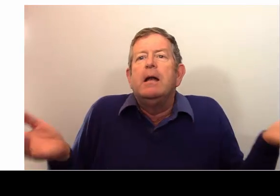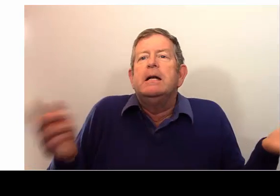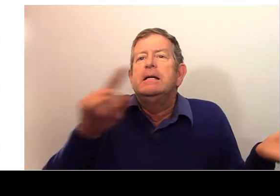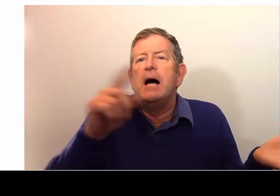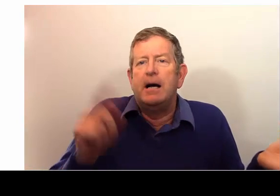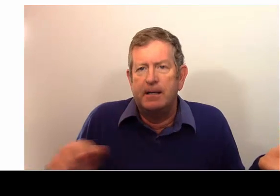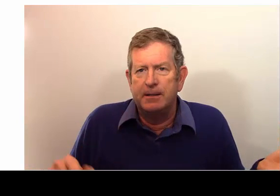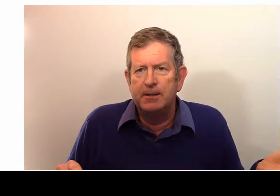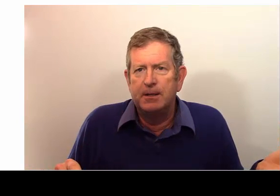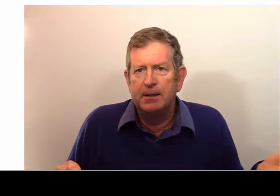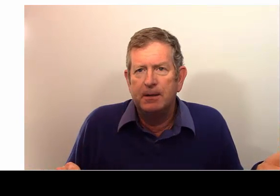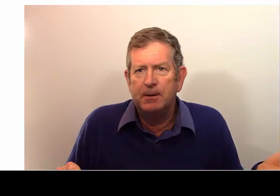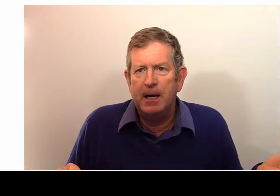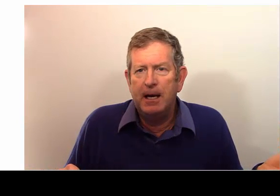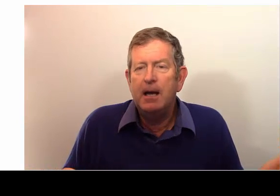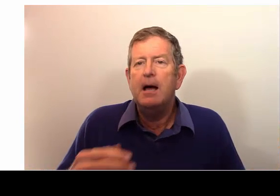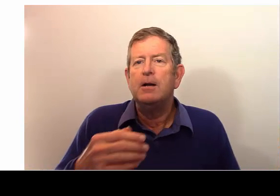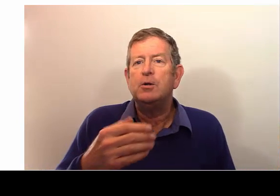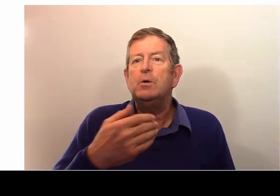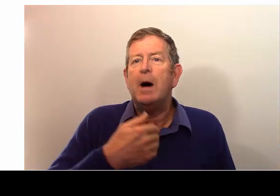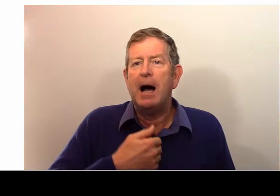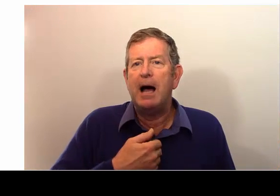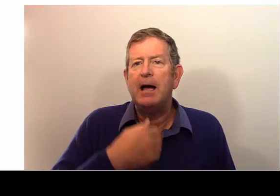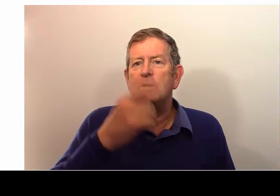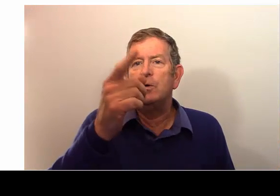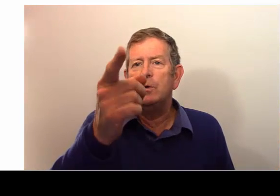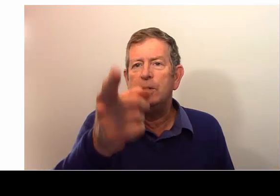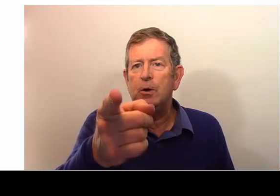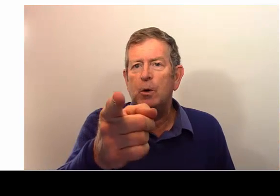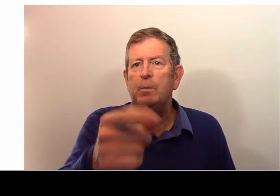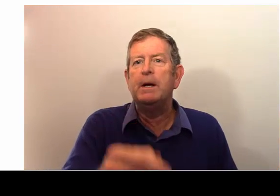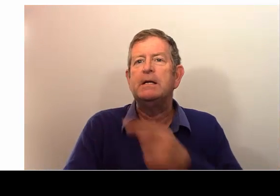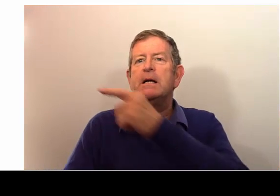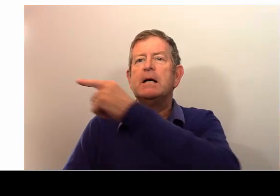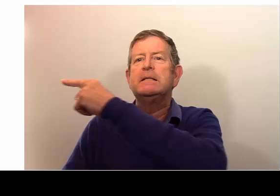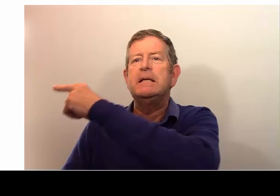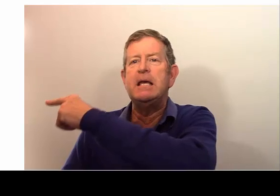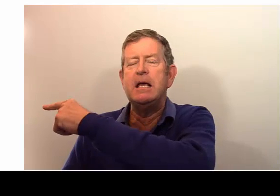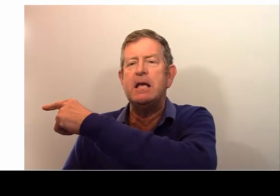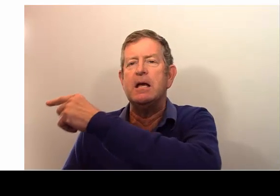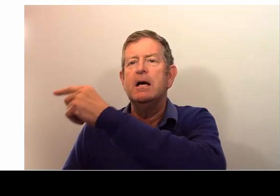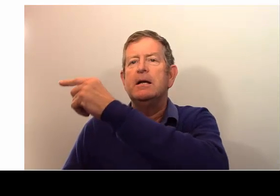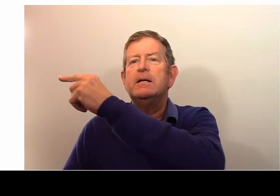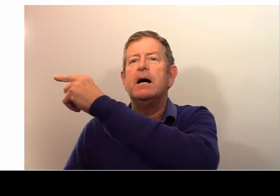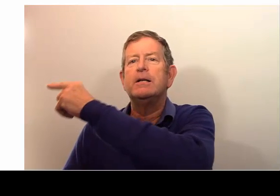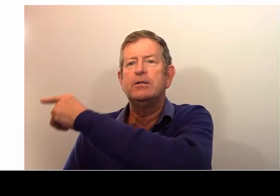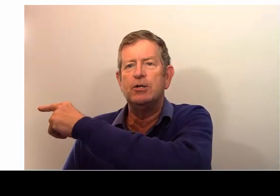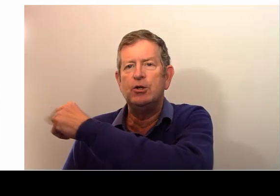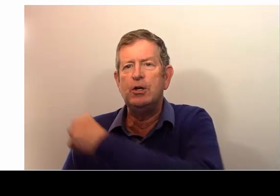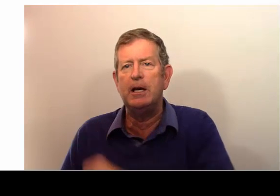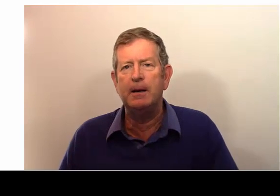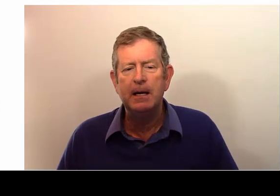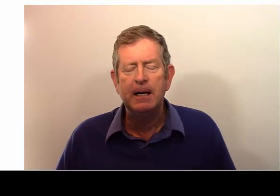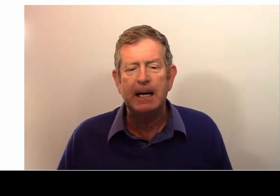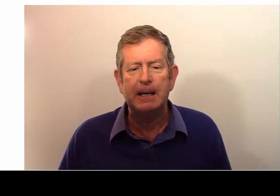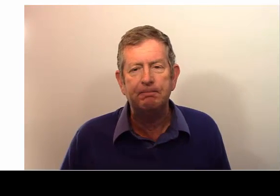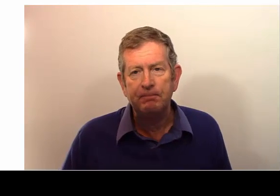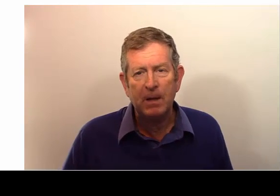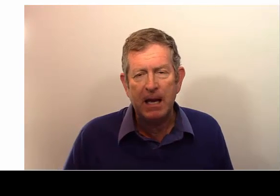person, does. Okay? Do I, do you, but does he, does